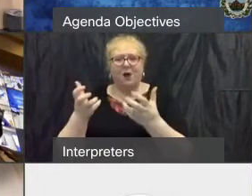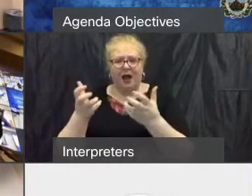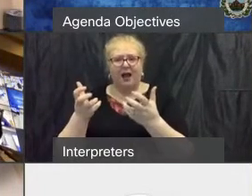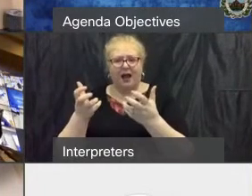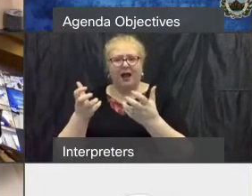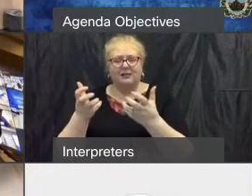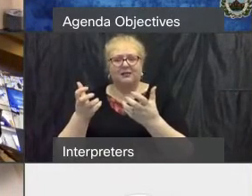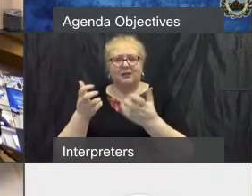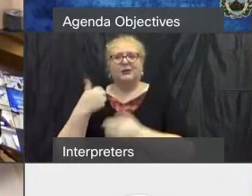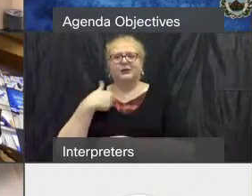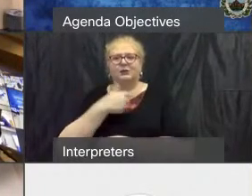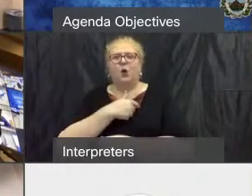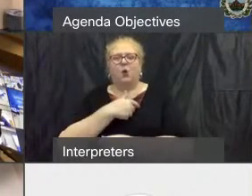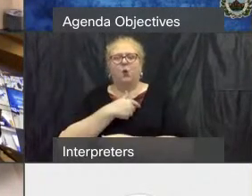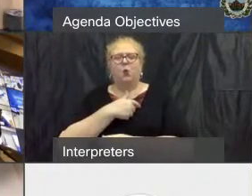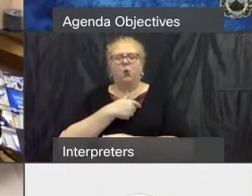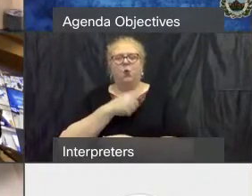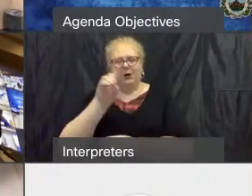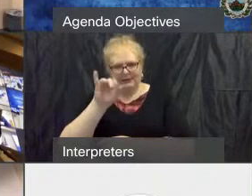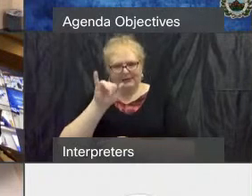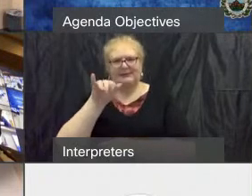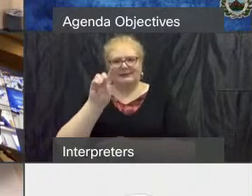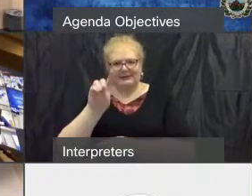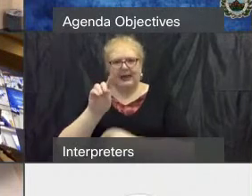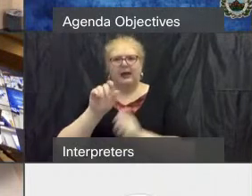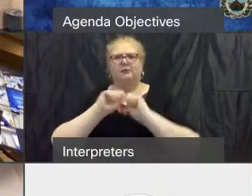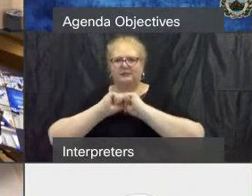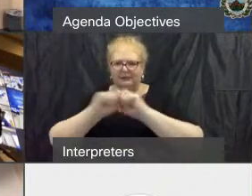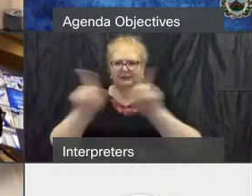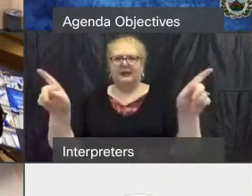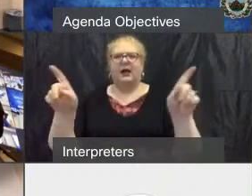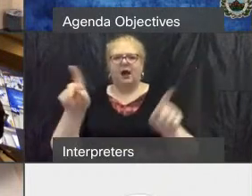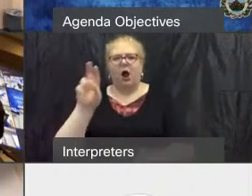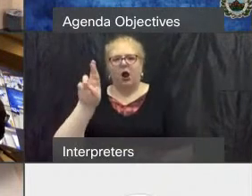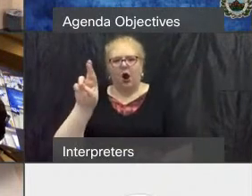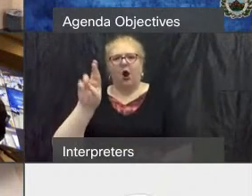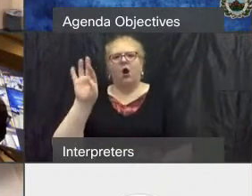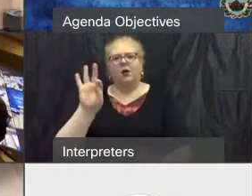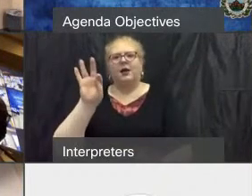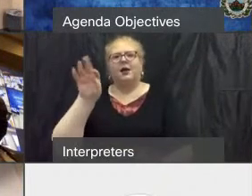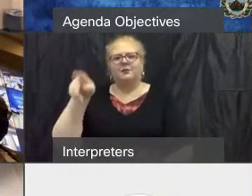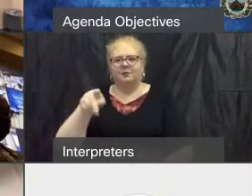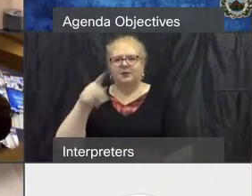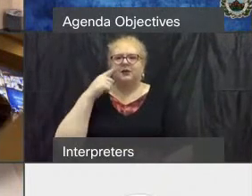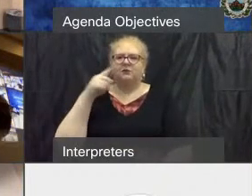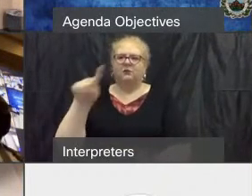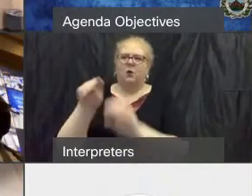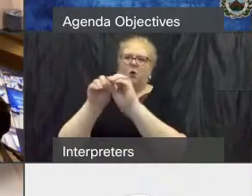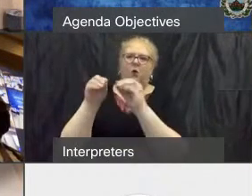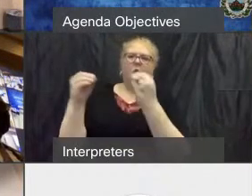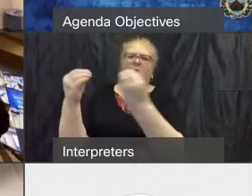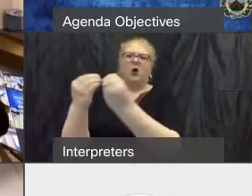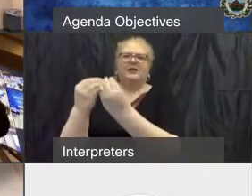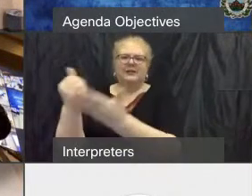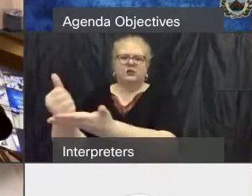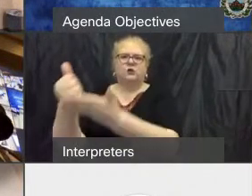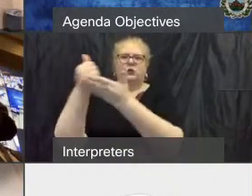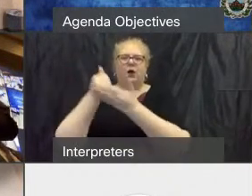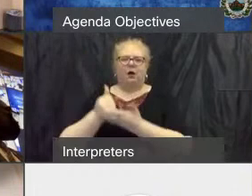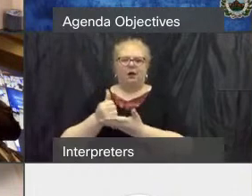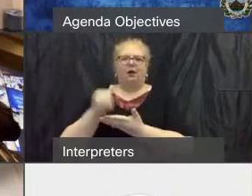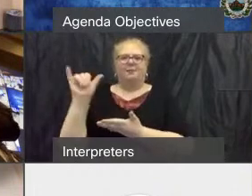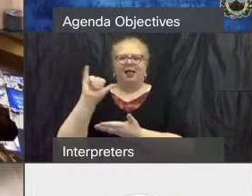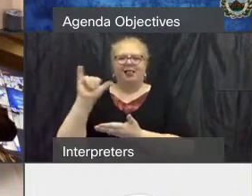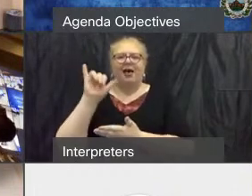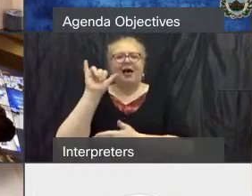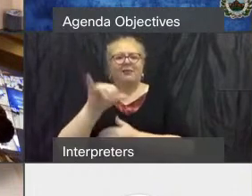and so we've actually put out an RFP for a organization to help, very similar to the Bridge to